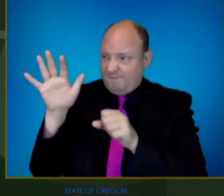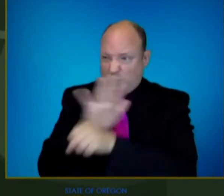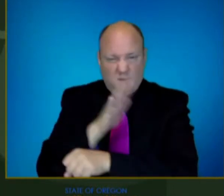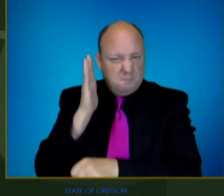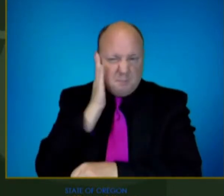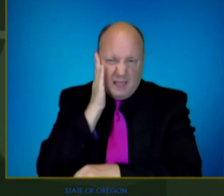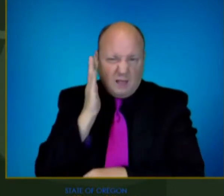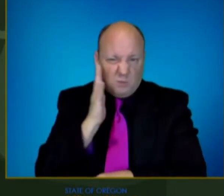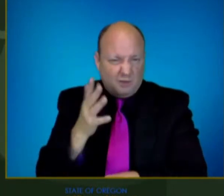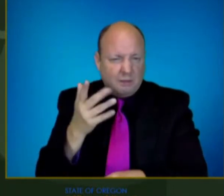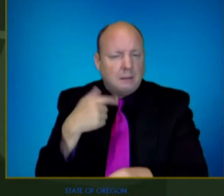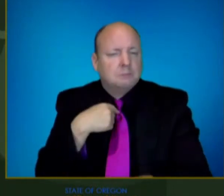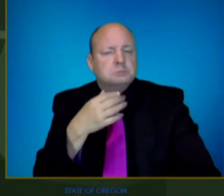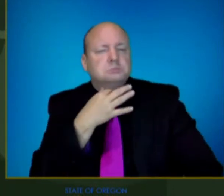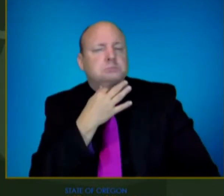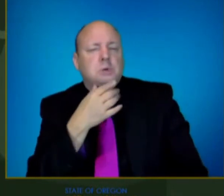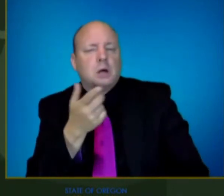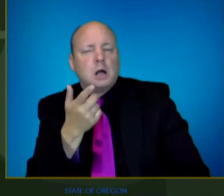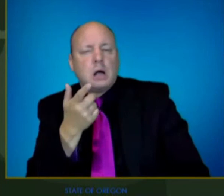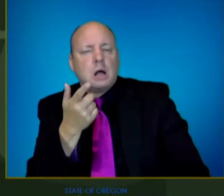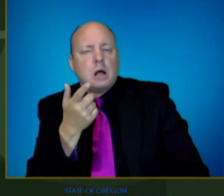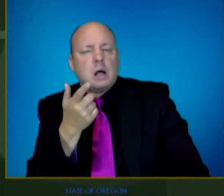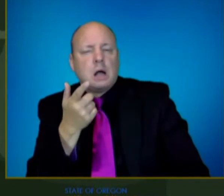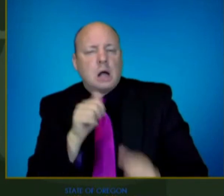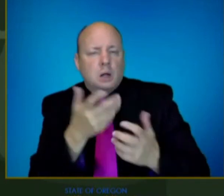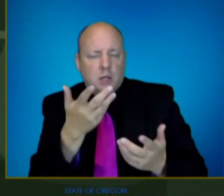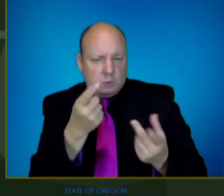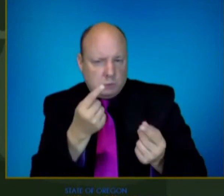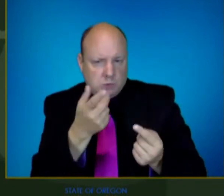this over to Dr. Seidlinger and Director Allen.